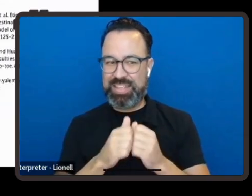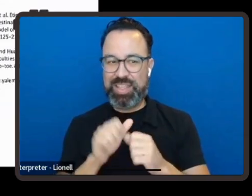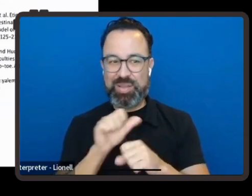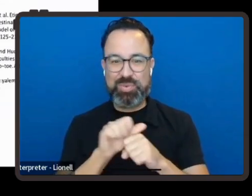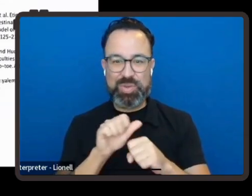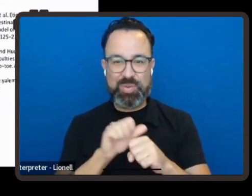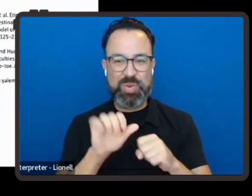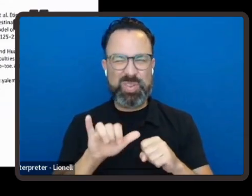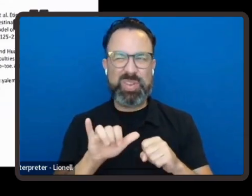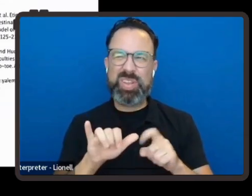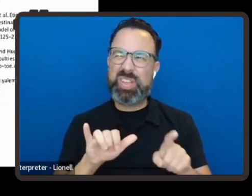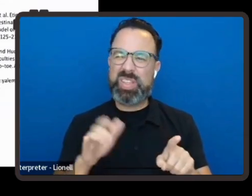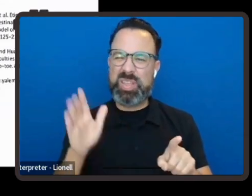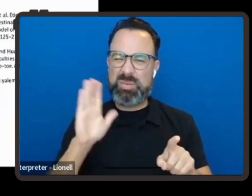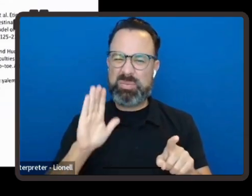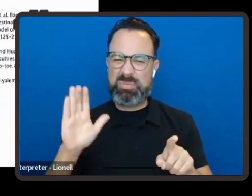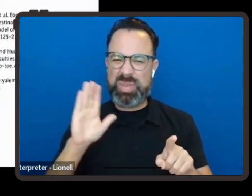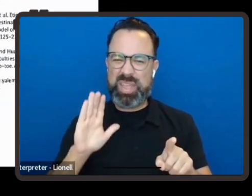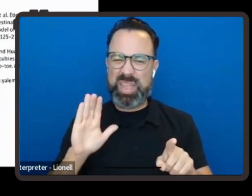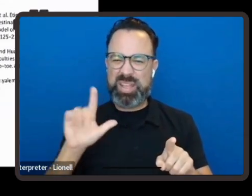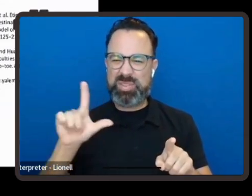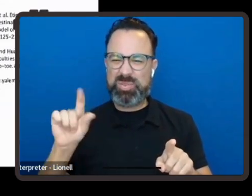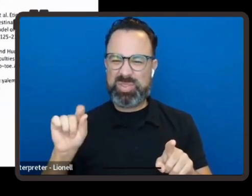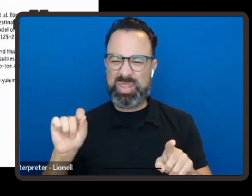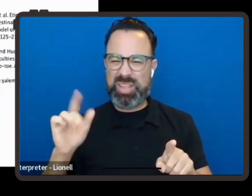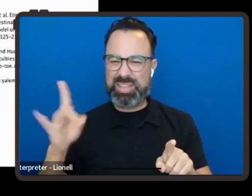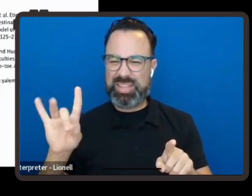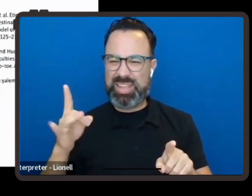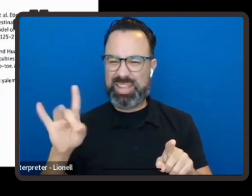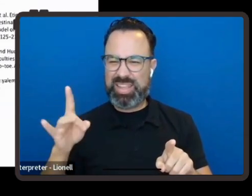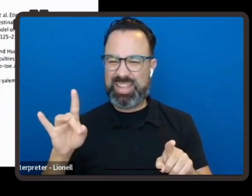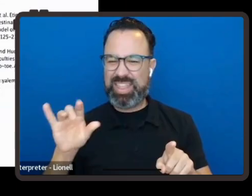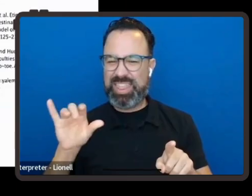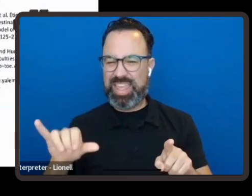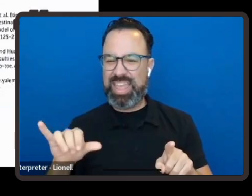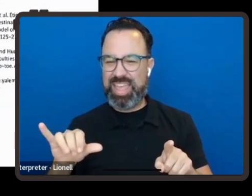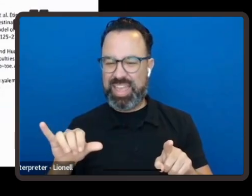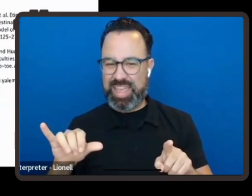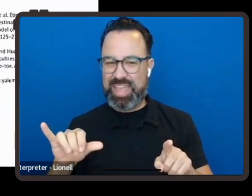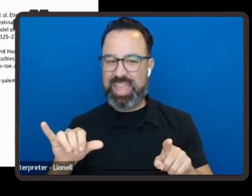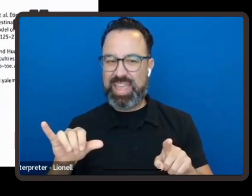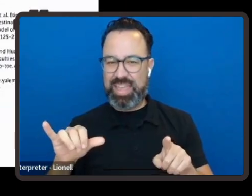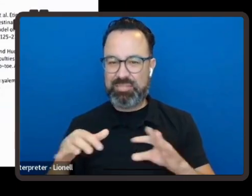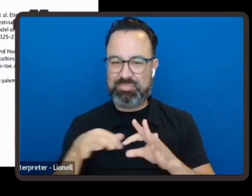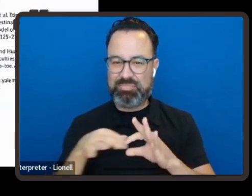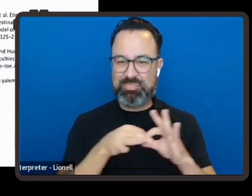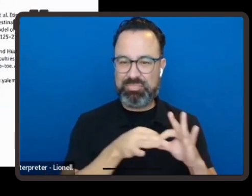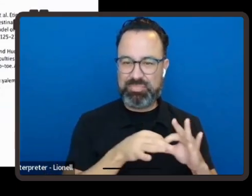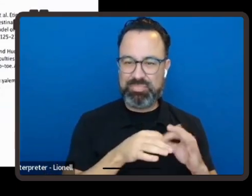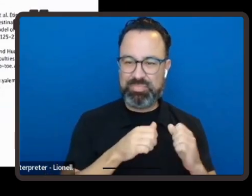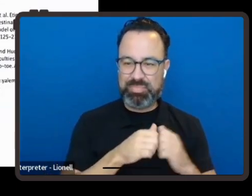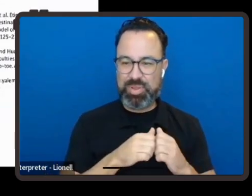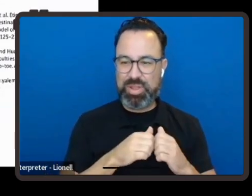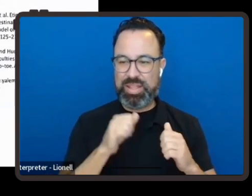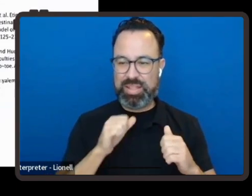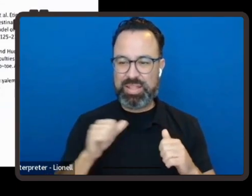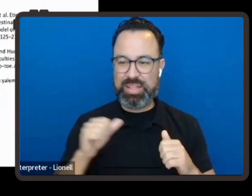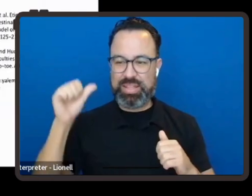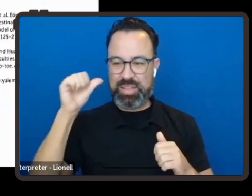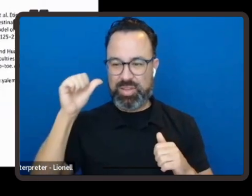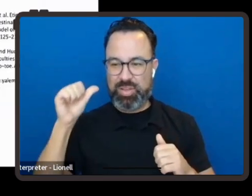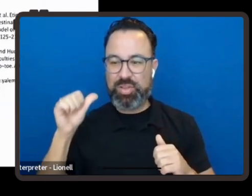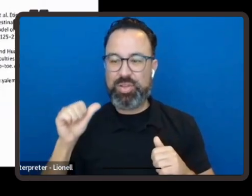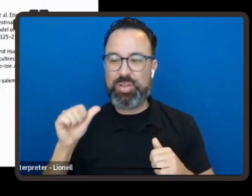in 2018. The pamphlet is on abdominal migraine, and